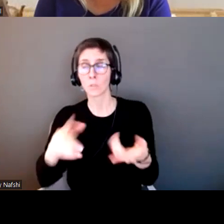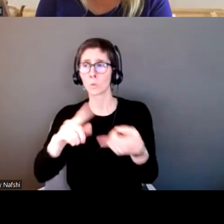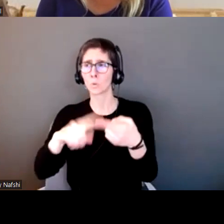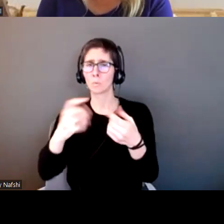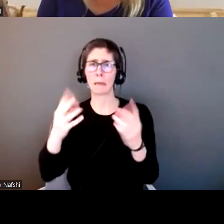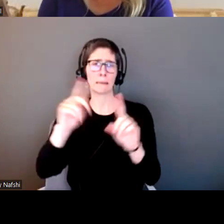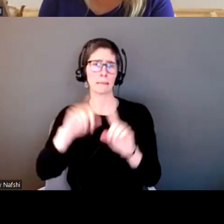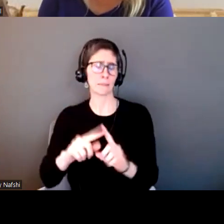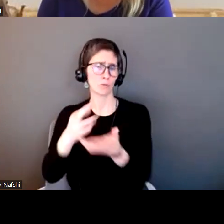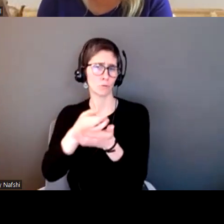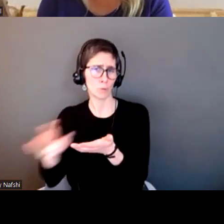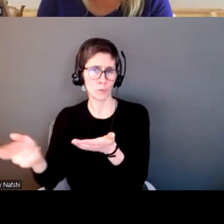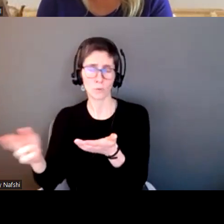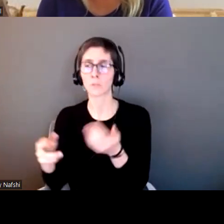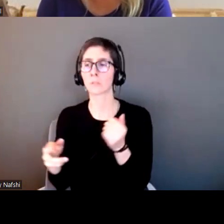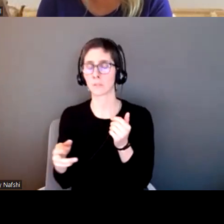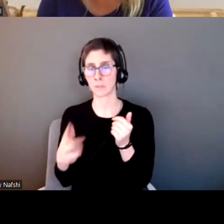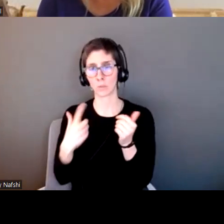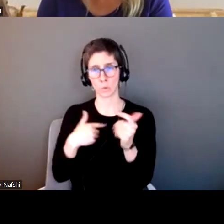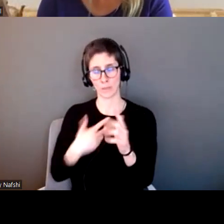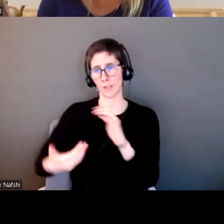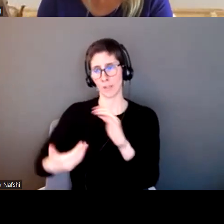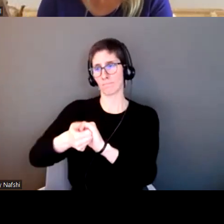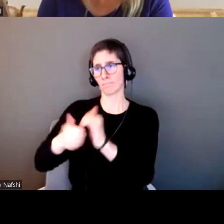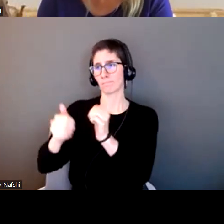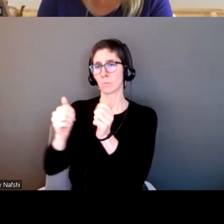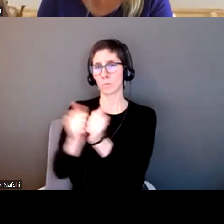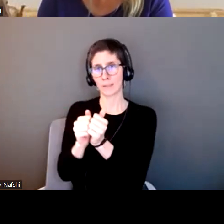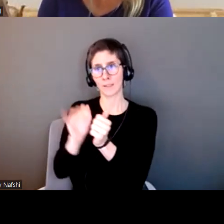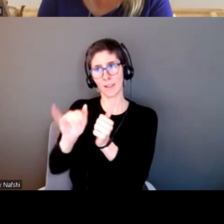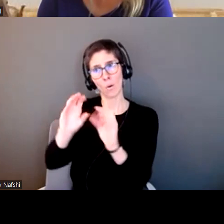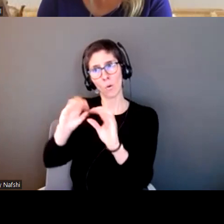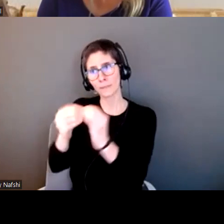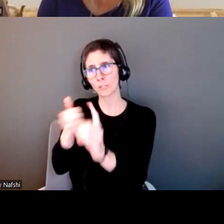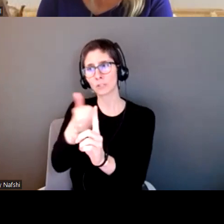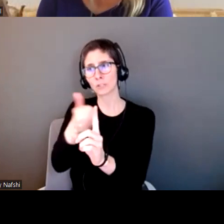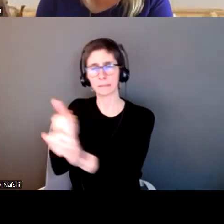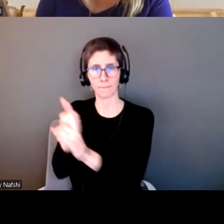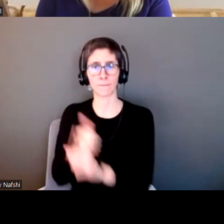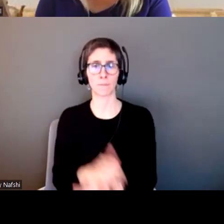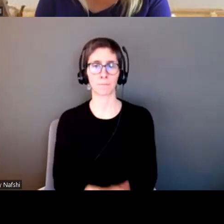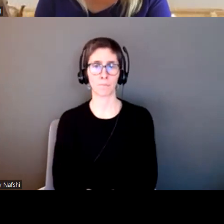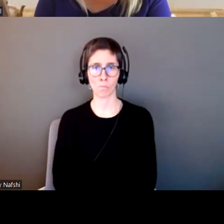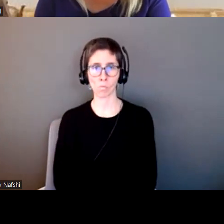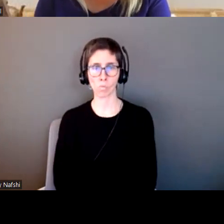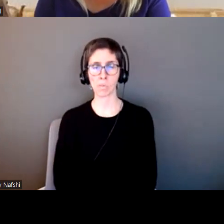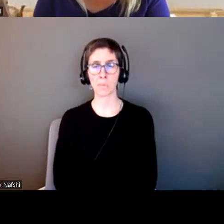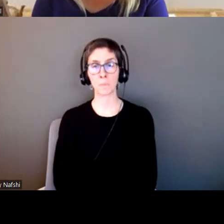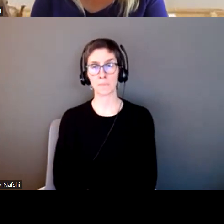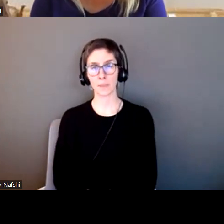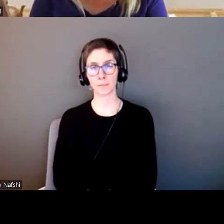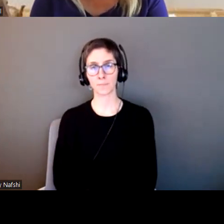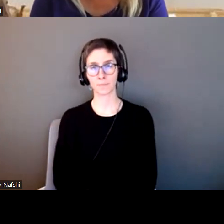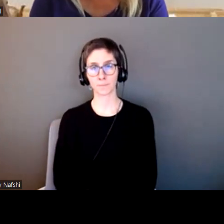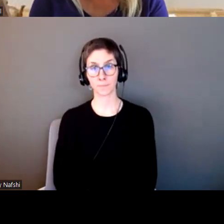community resources, and that's done in collaboration often with the organization that's supporting them. And we start from